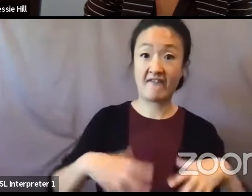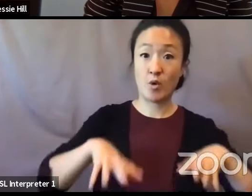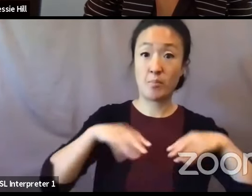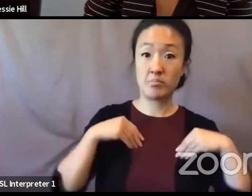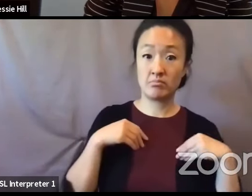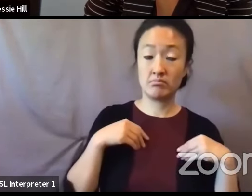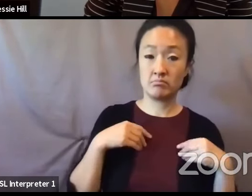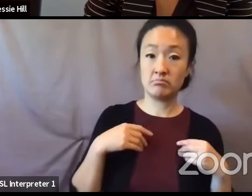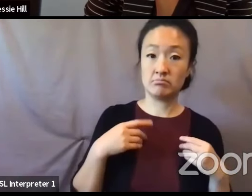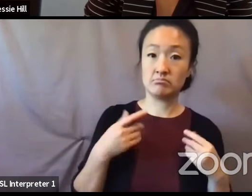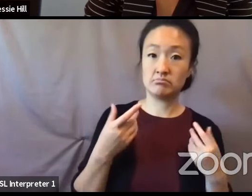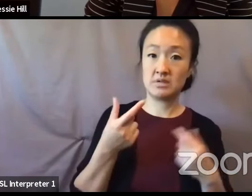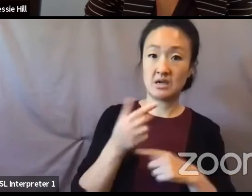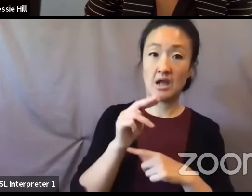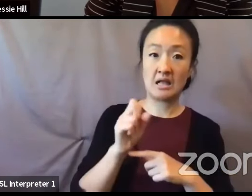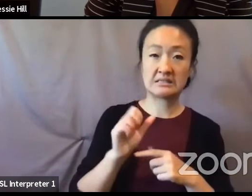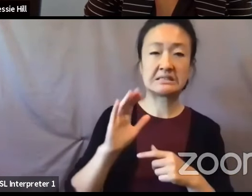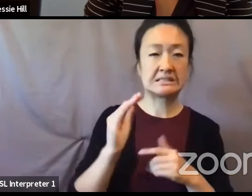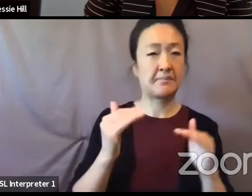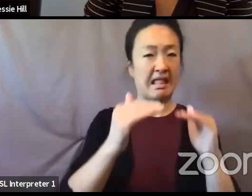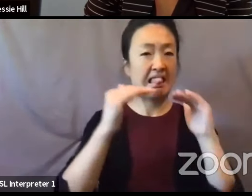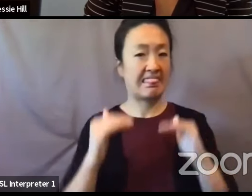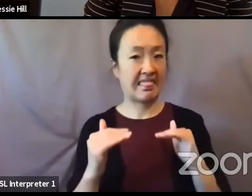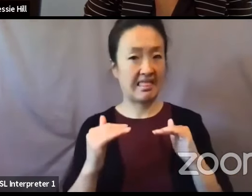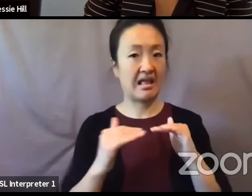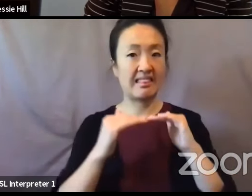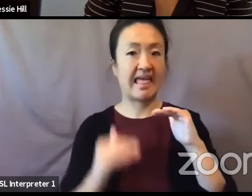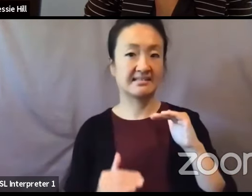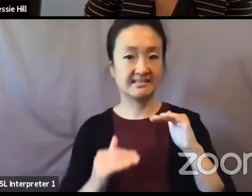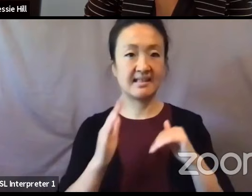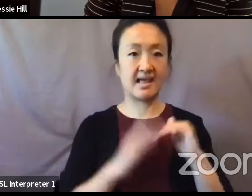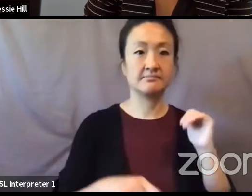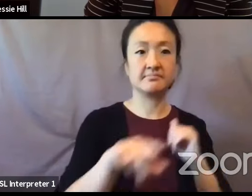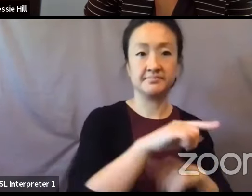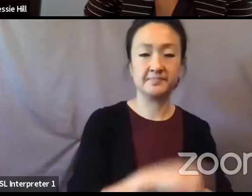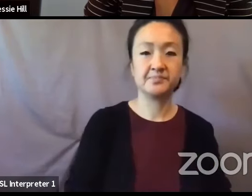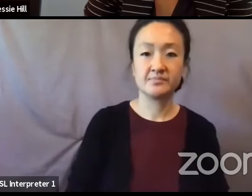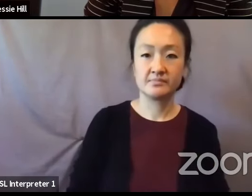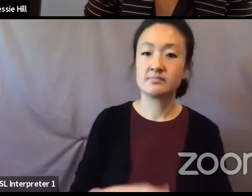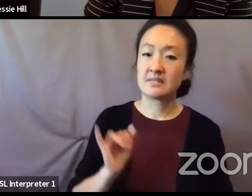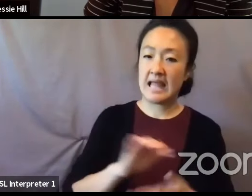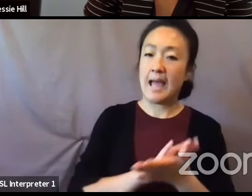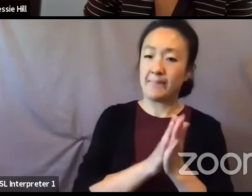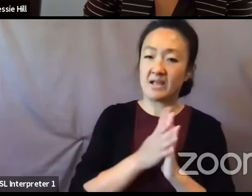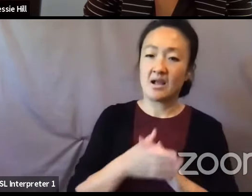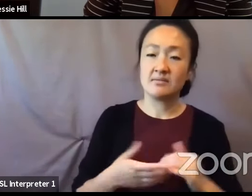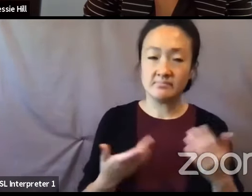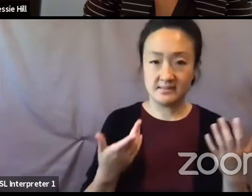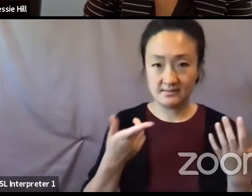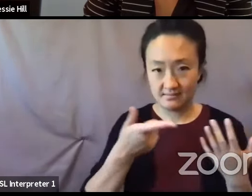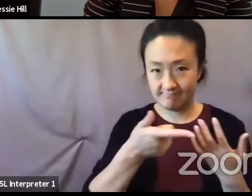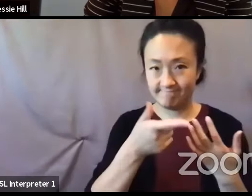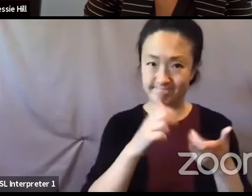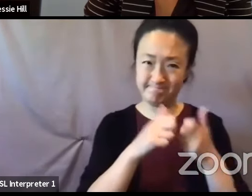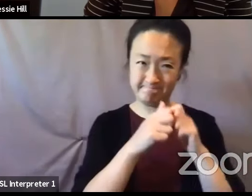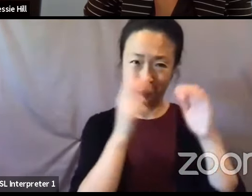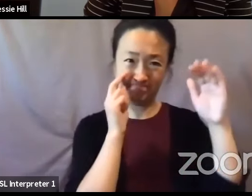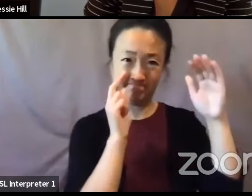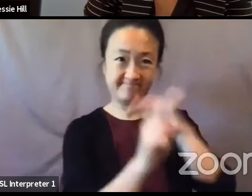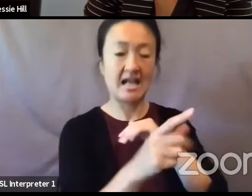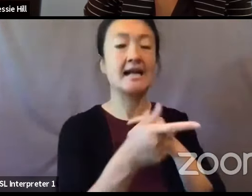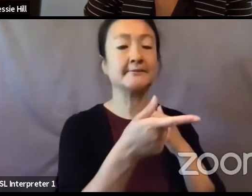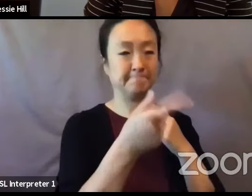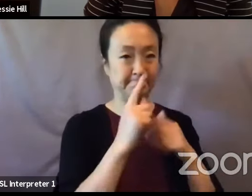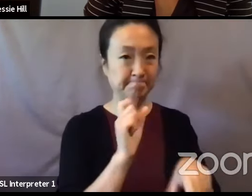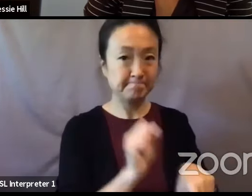somehow less than. And it is something that that becomes a self-fulfilling prophecy for police officers